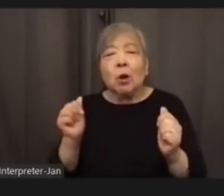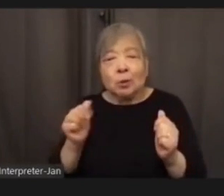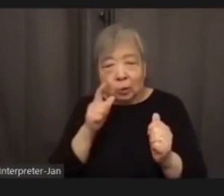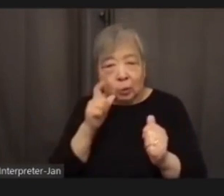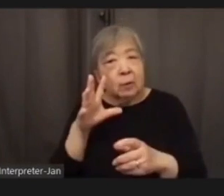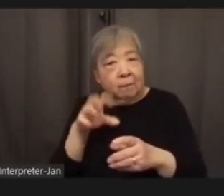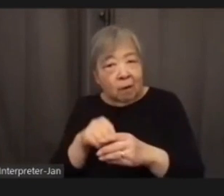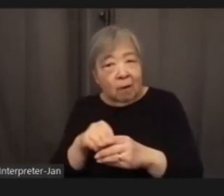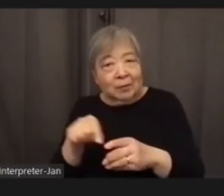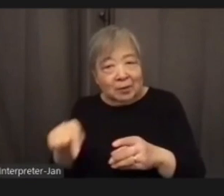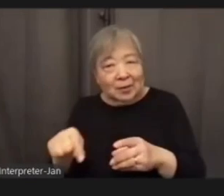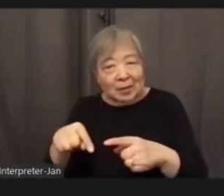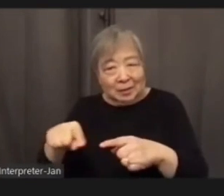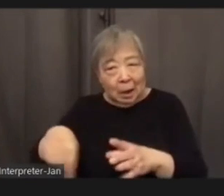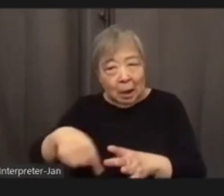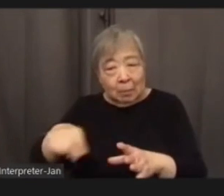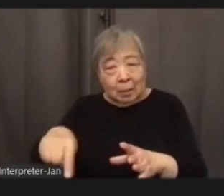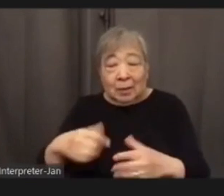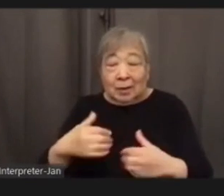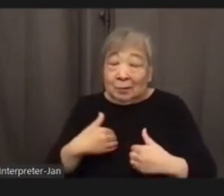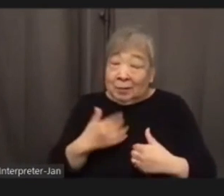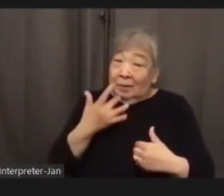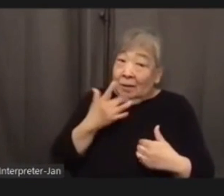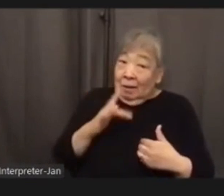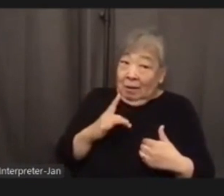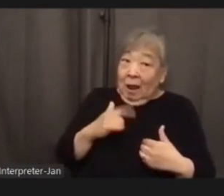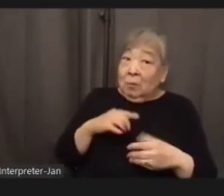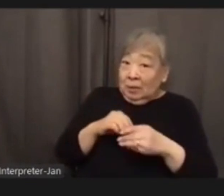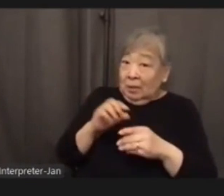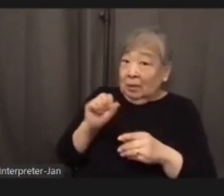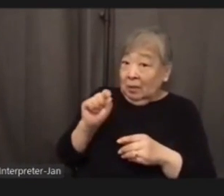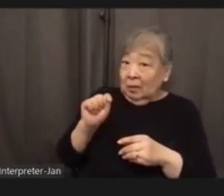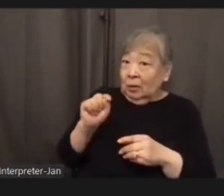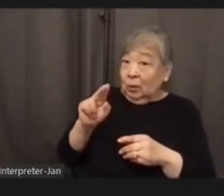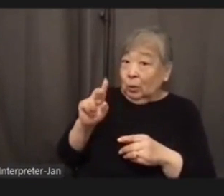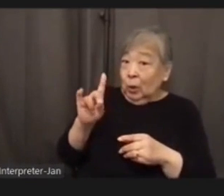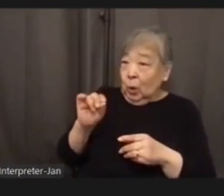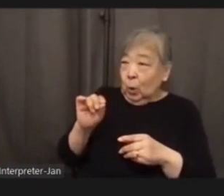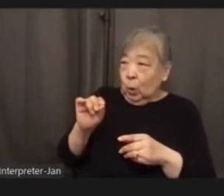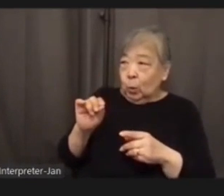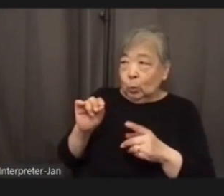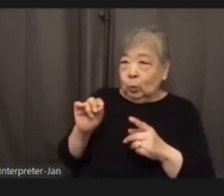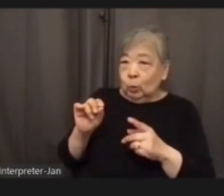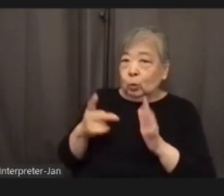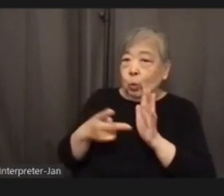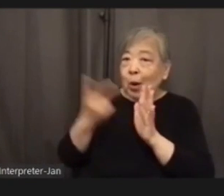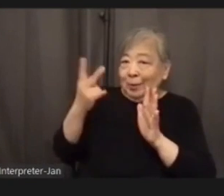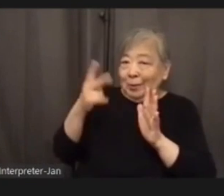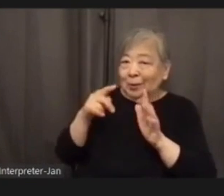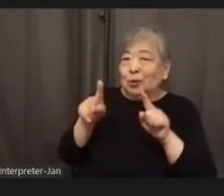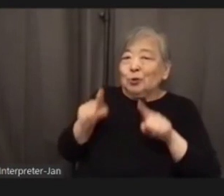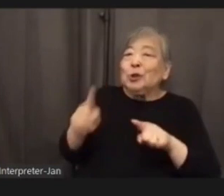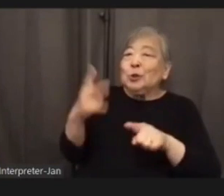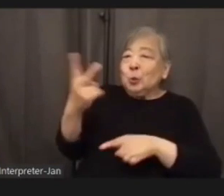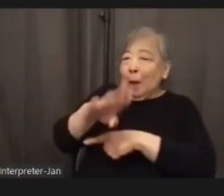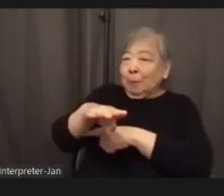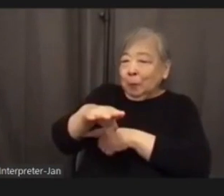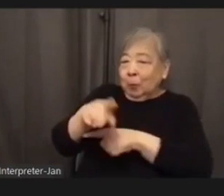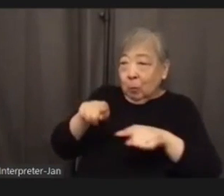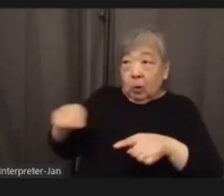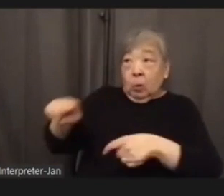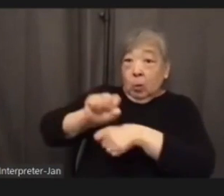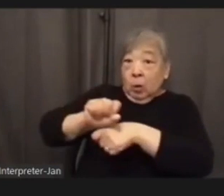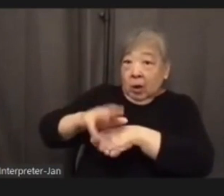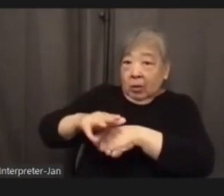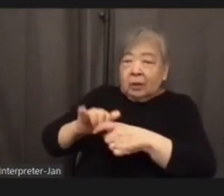this album, and I had the great good luck to be in the studio on two of those long afternoons as you all were working hard on this thing. What a gift that